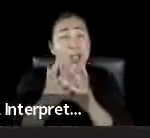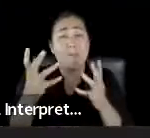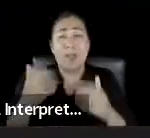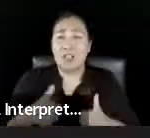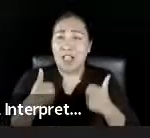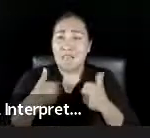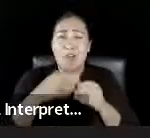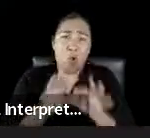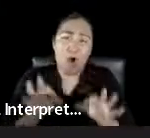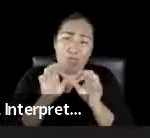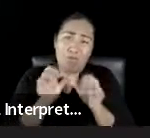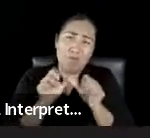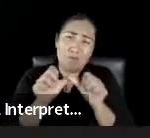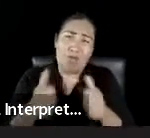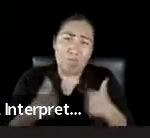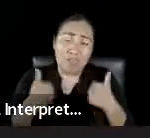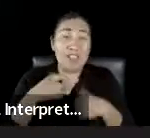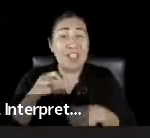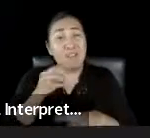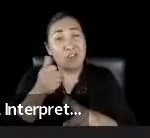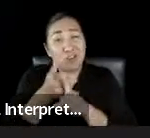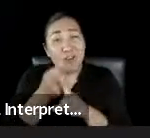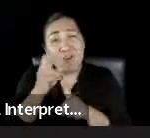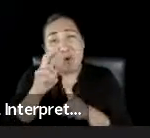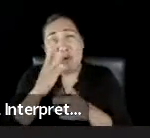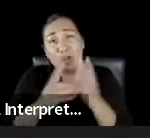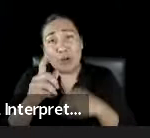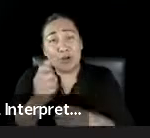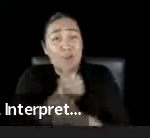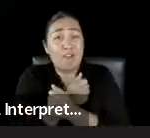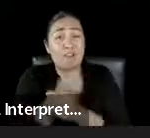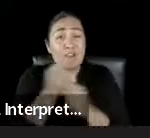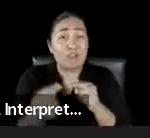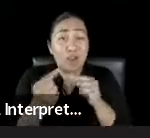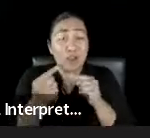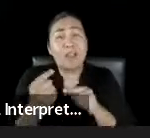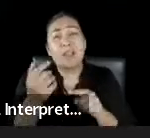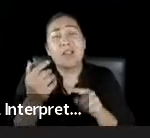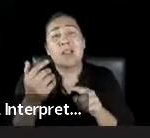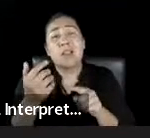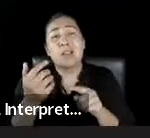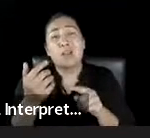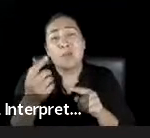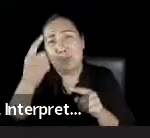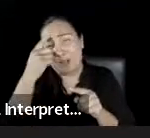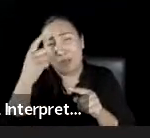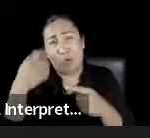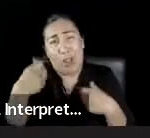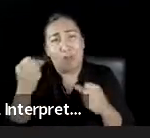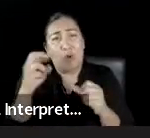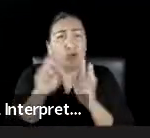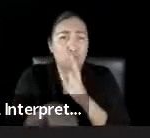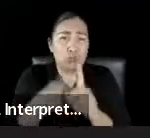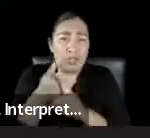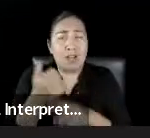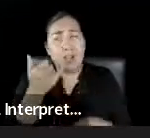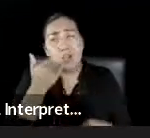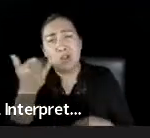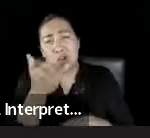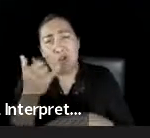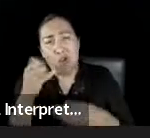is struggling with mental health or thoughts of suicide, call the National Suicide Prevention Lifeline at